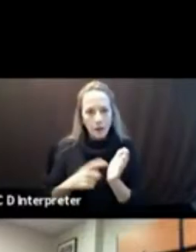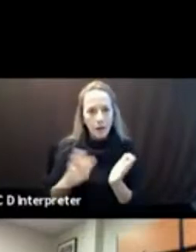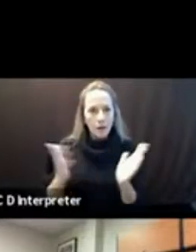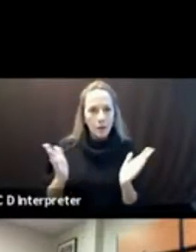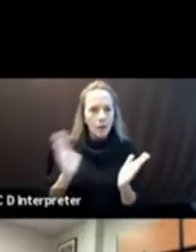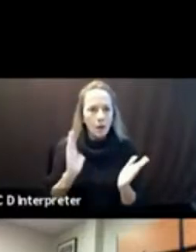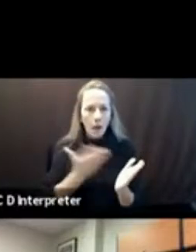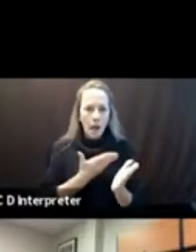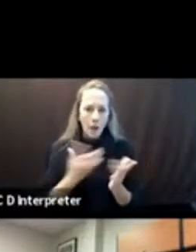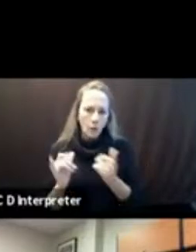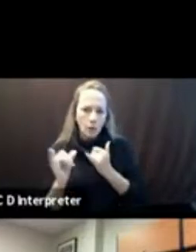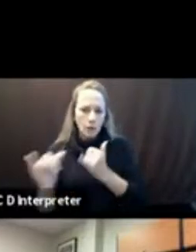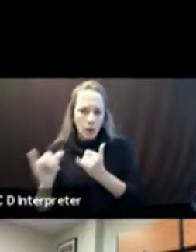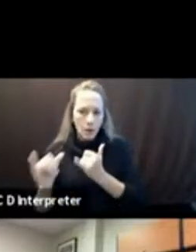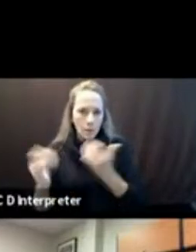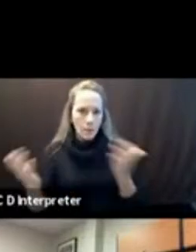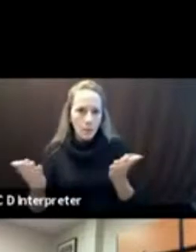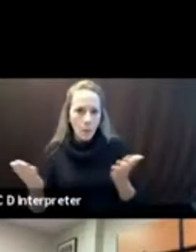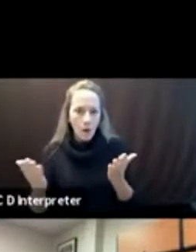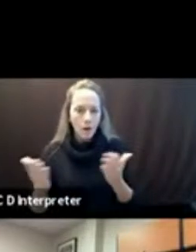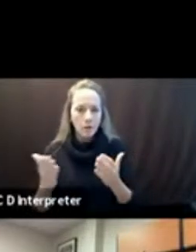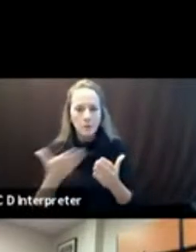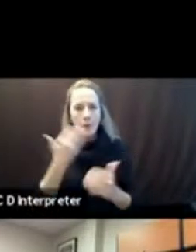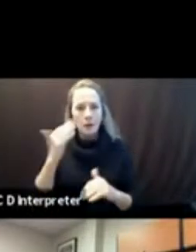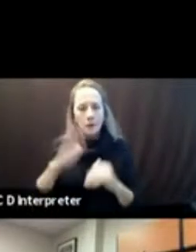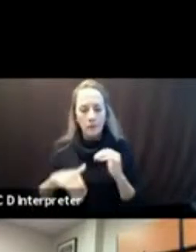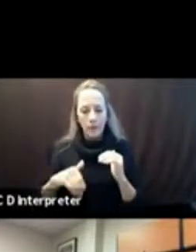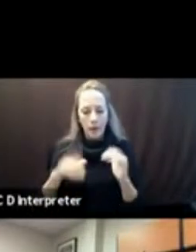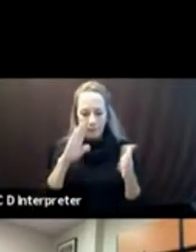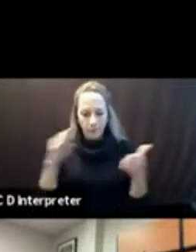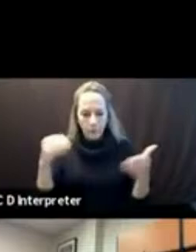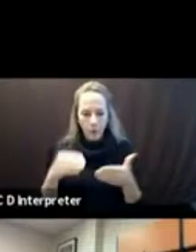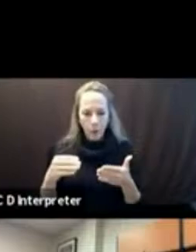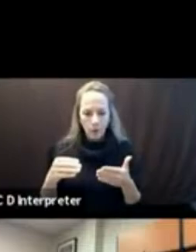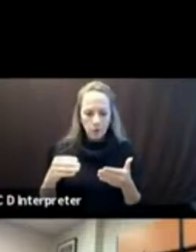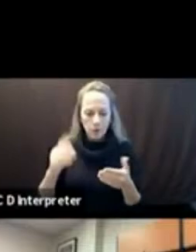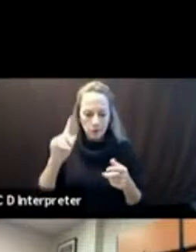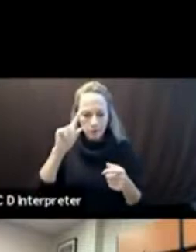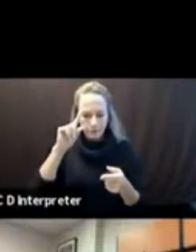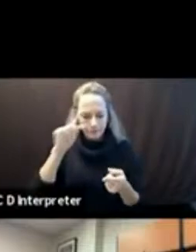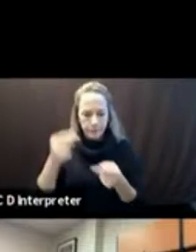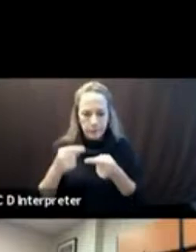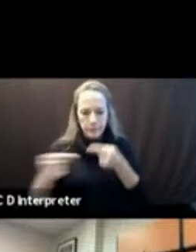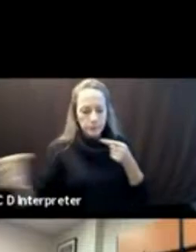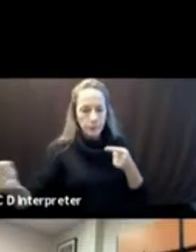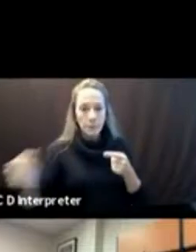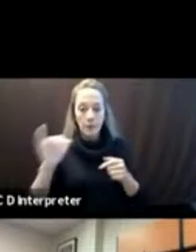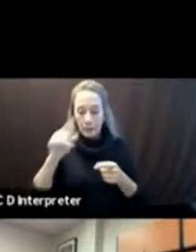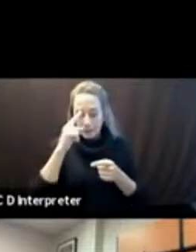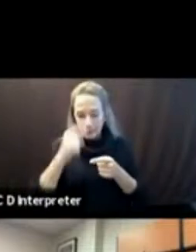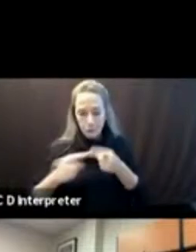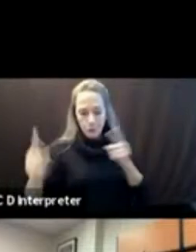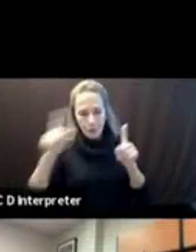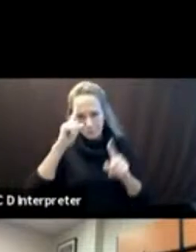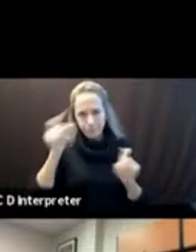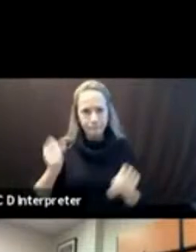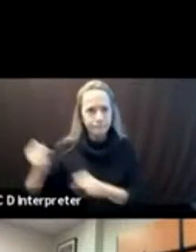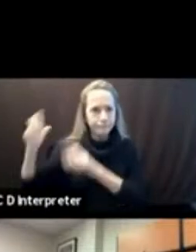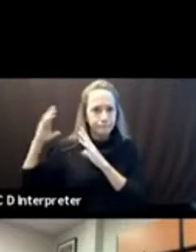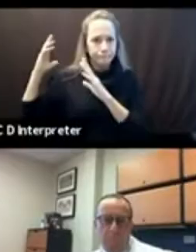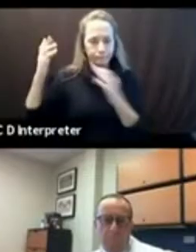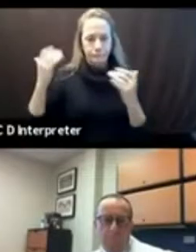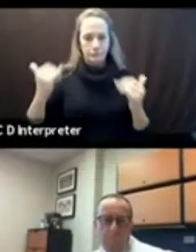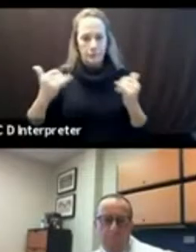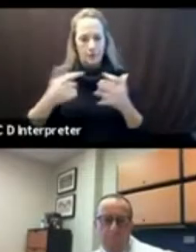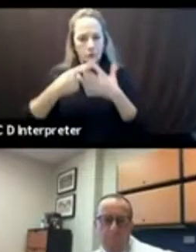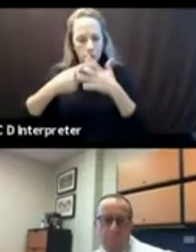where we're trying to butt heads. The time for butting heads is behind us. Again, I think that we're starting to be on